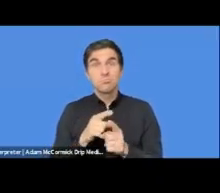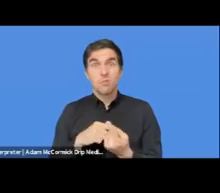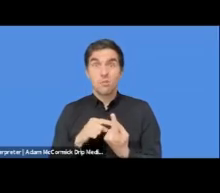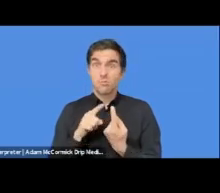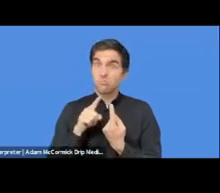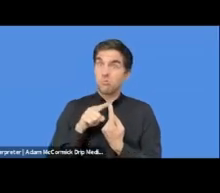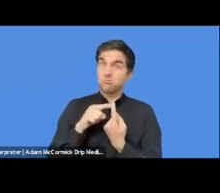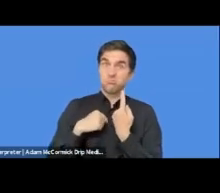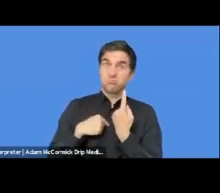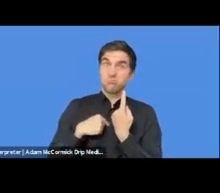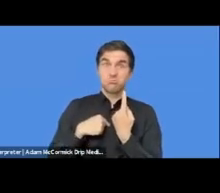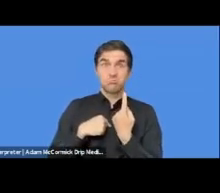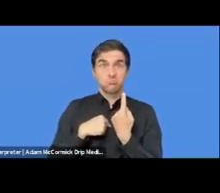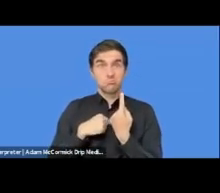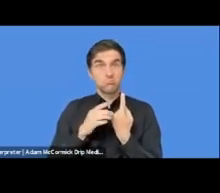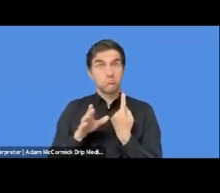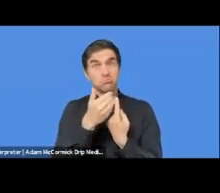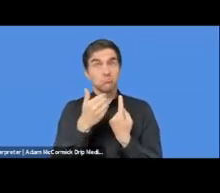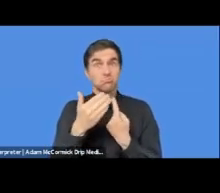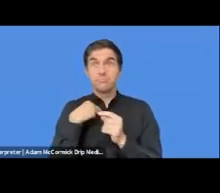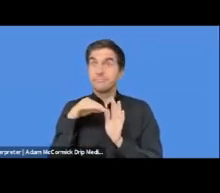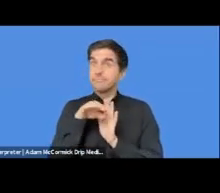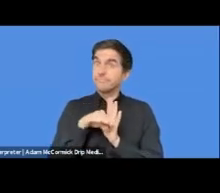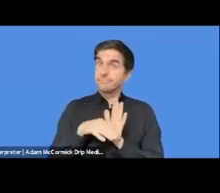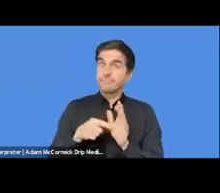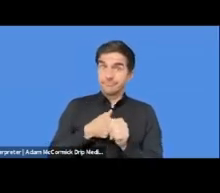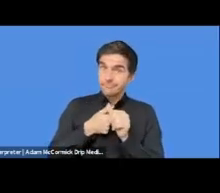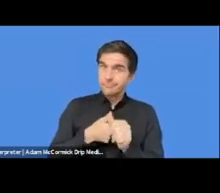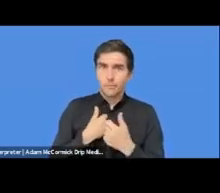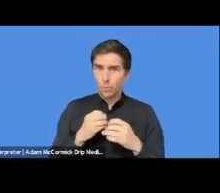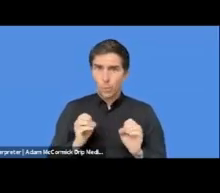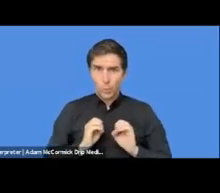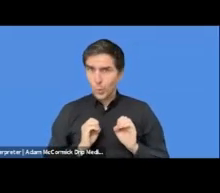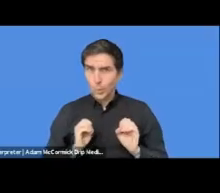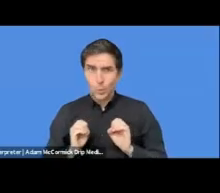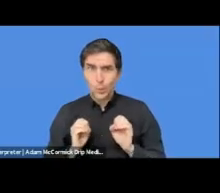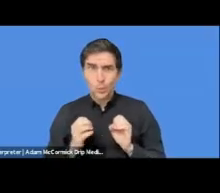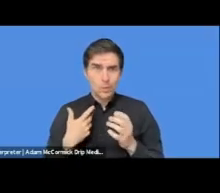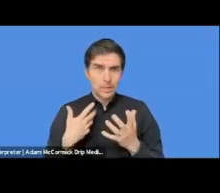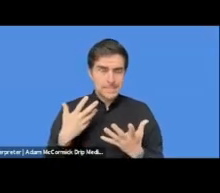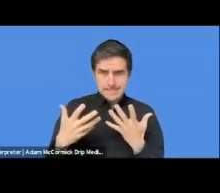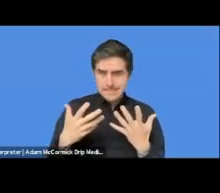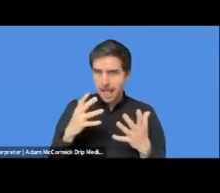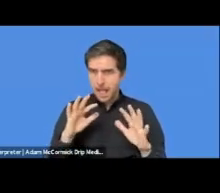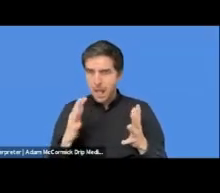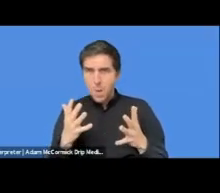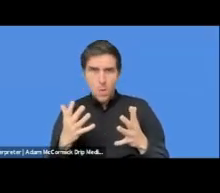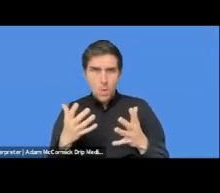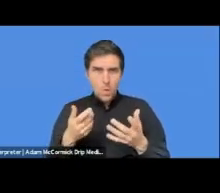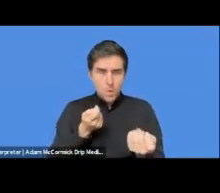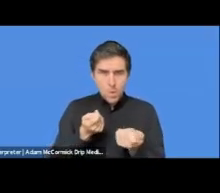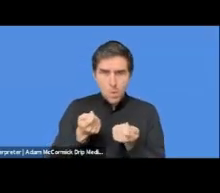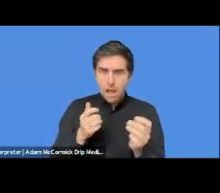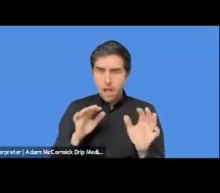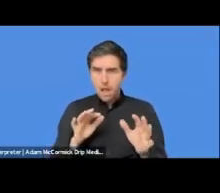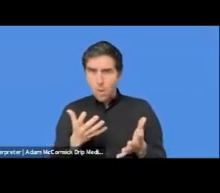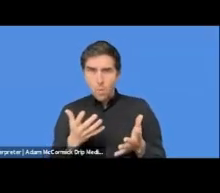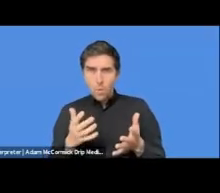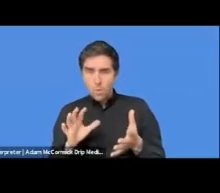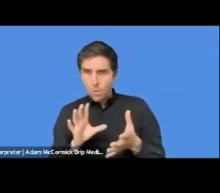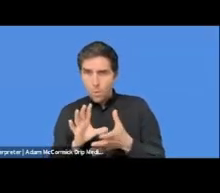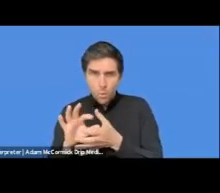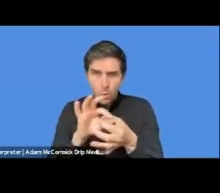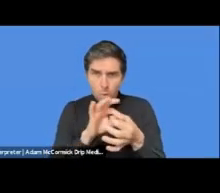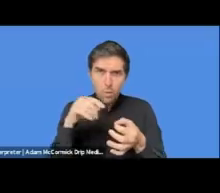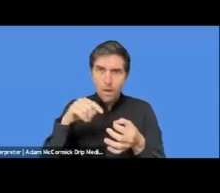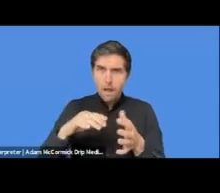at that time we did not have a single window implementation guideline. So we're challenged to look at coordination. How are